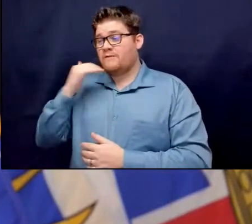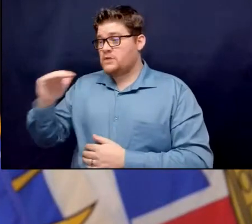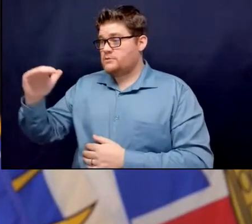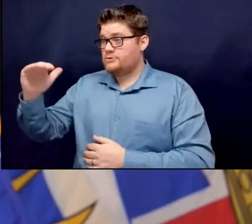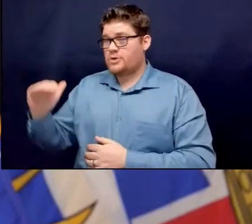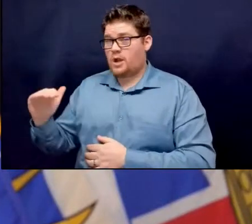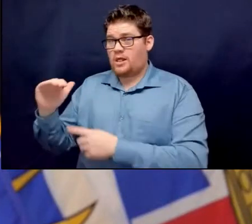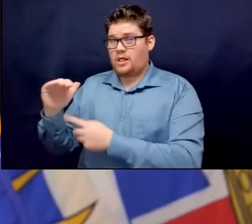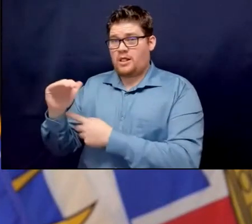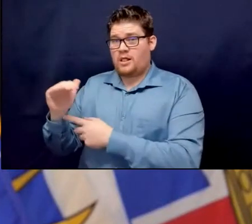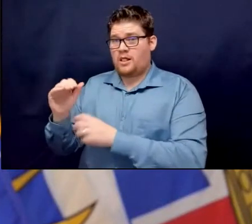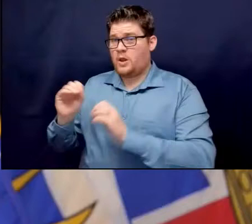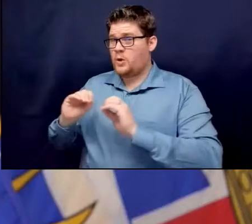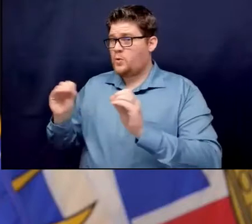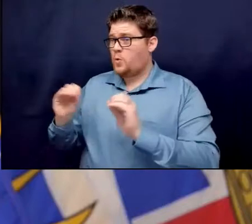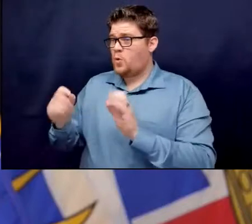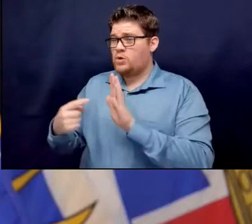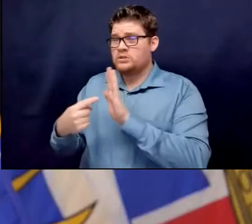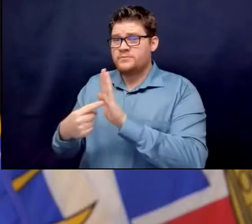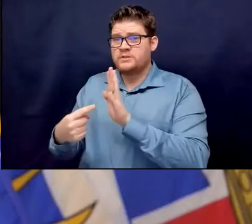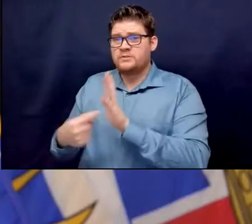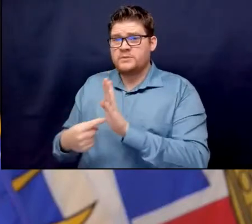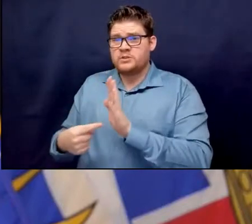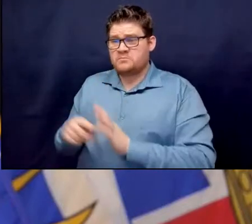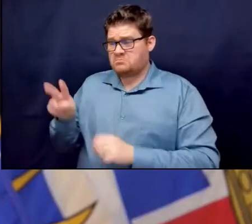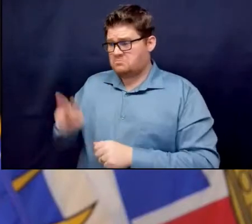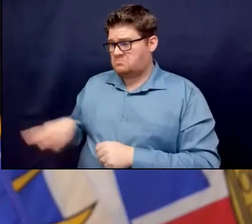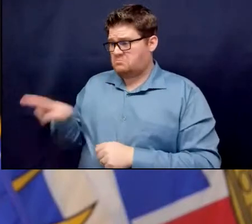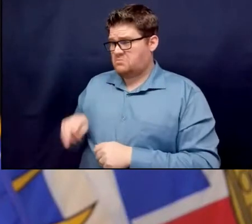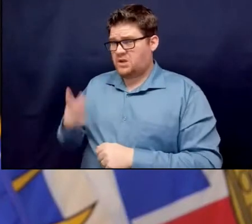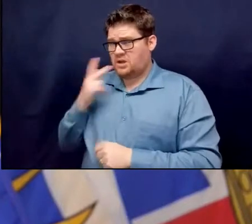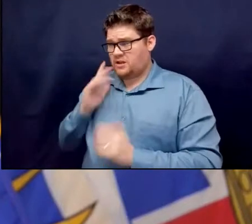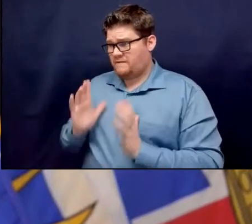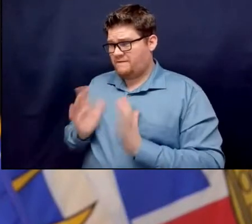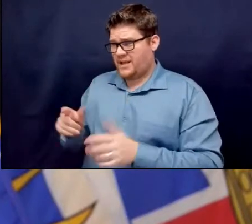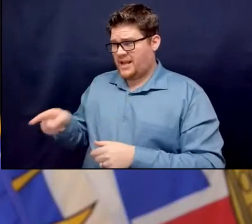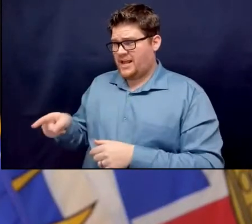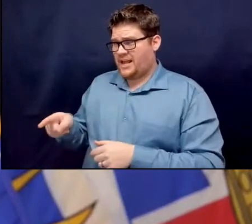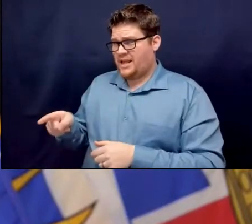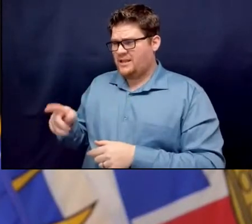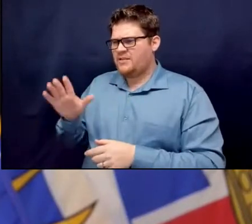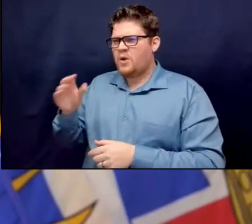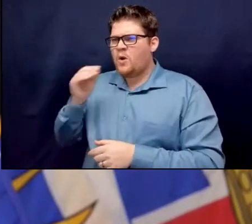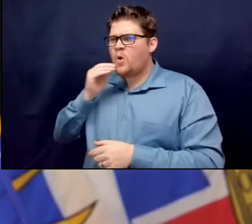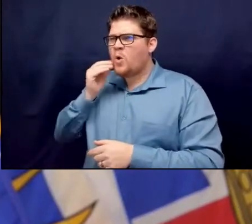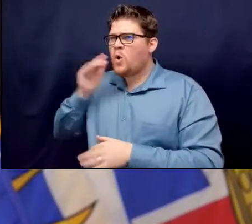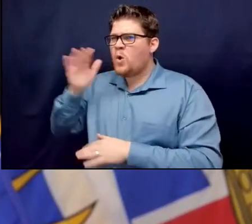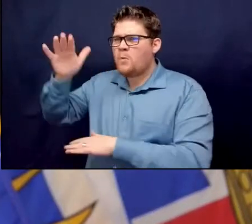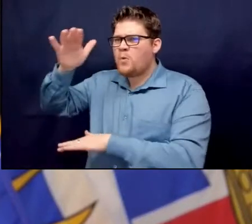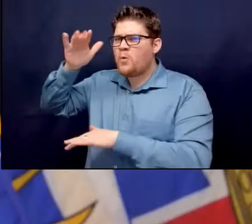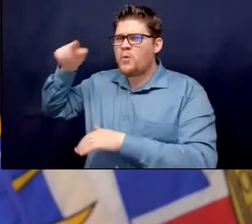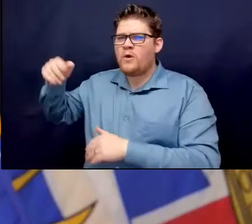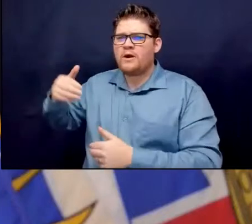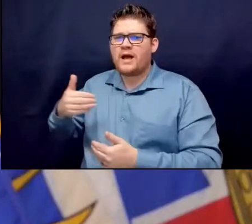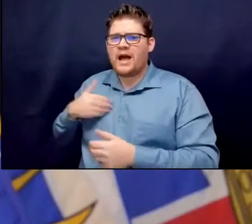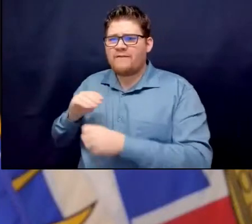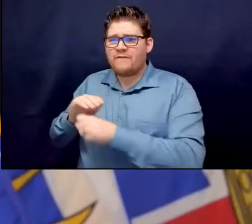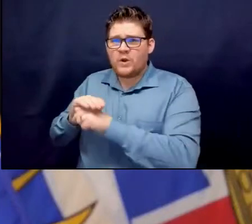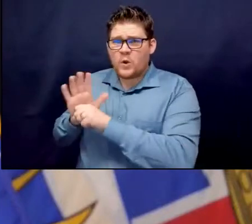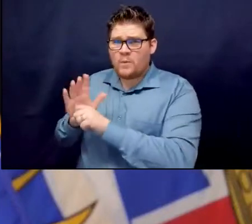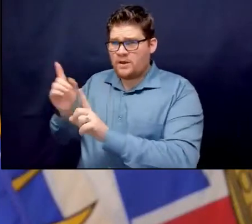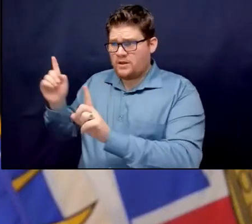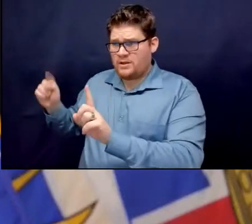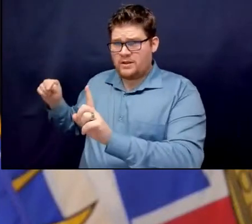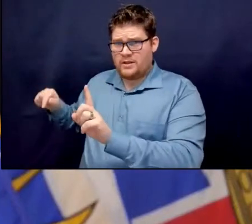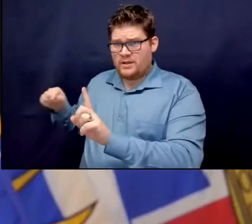no symptoms but with COVID in their household can go to school. Yeah, there's confusion because it's a change.